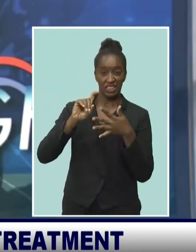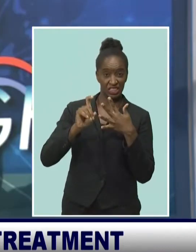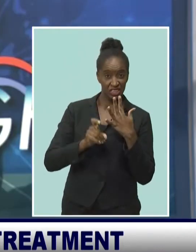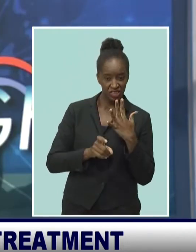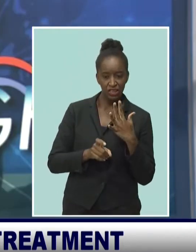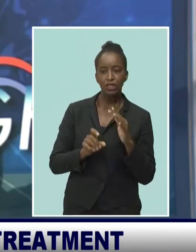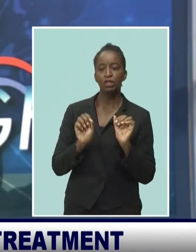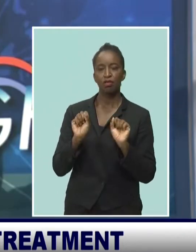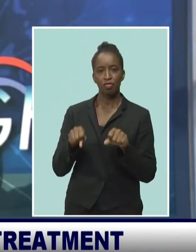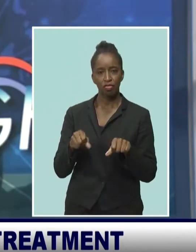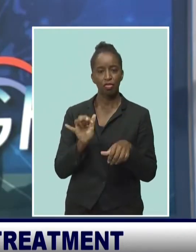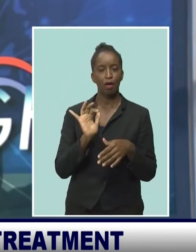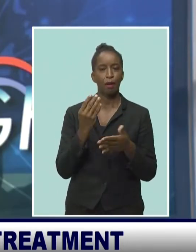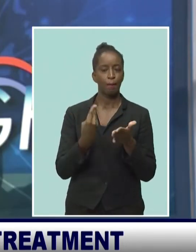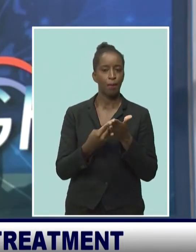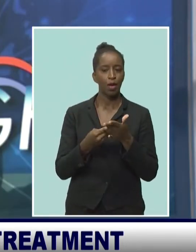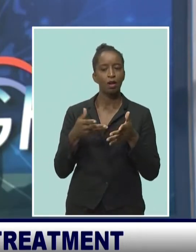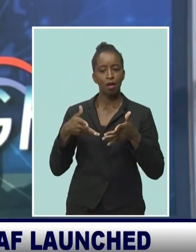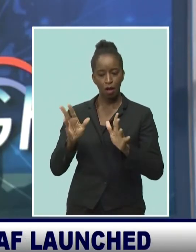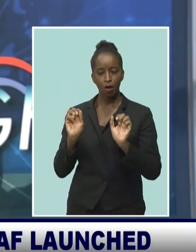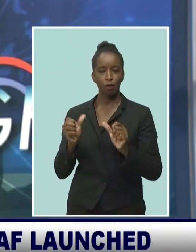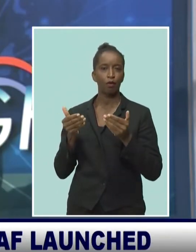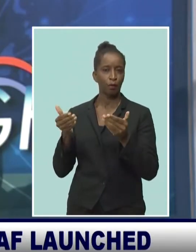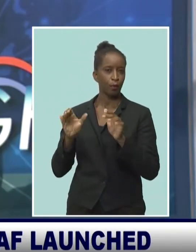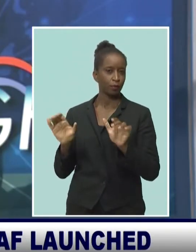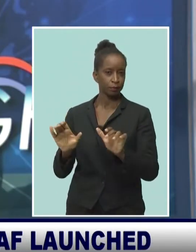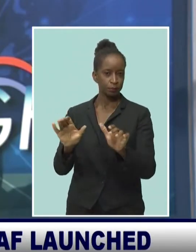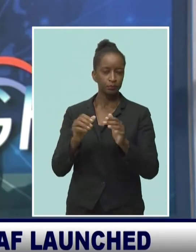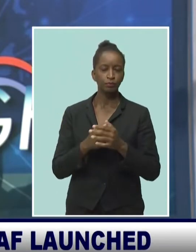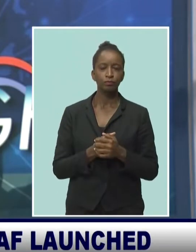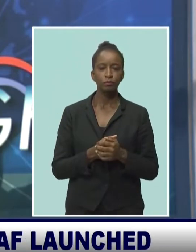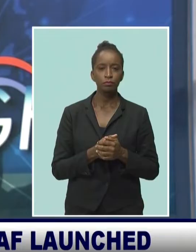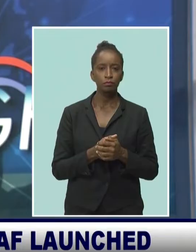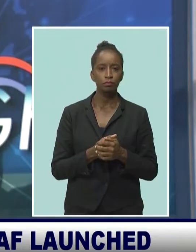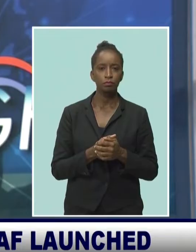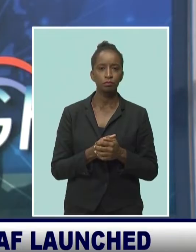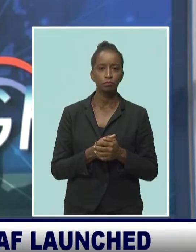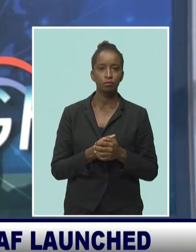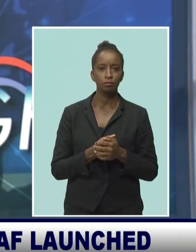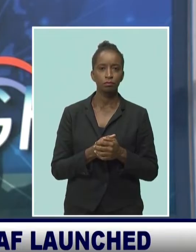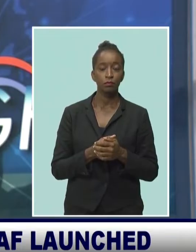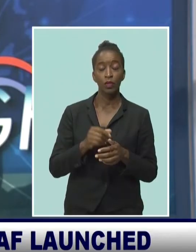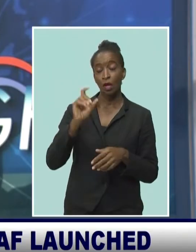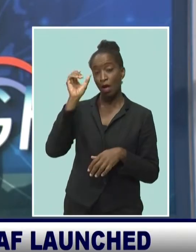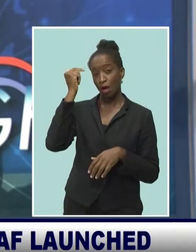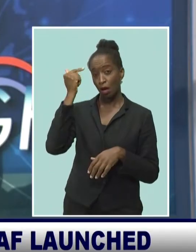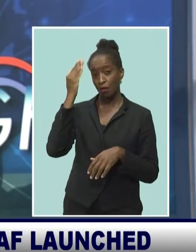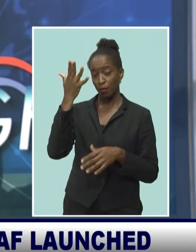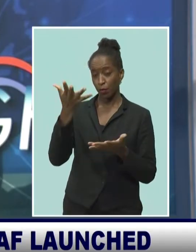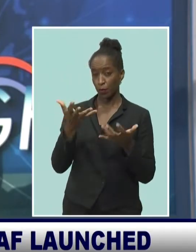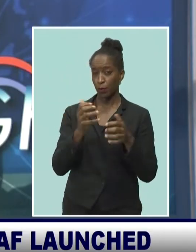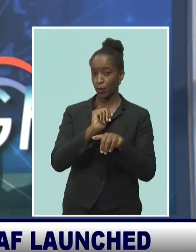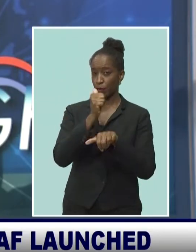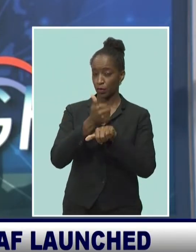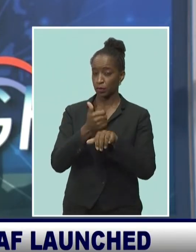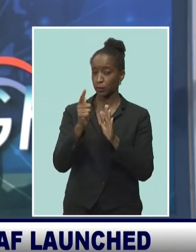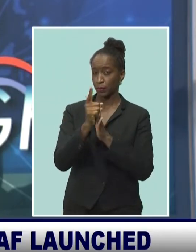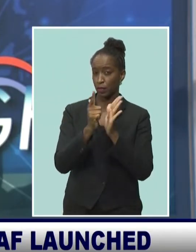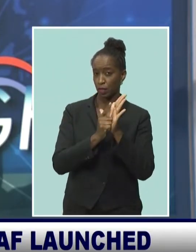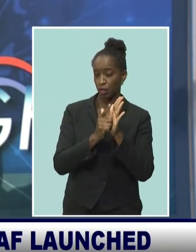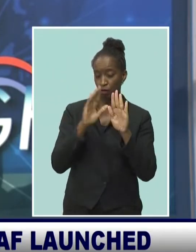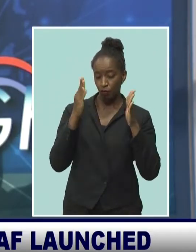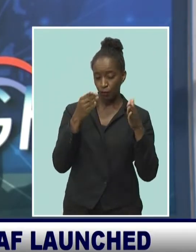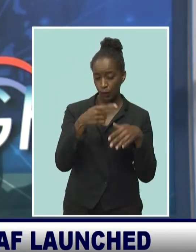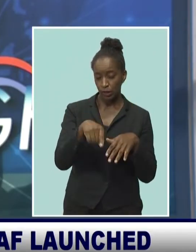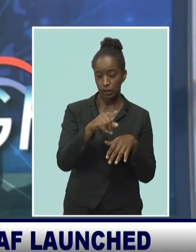resilience. Government hopes to get legislation for the disabled to Parliament by early 2023. This was